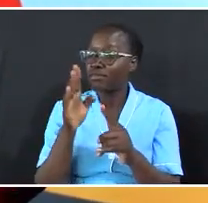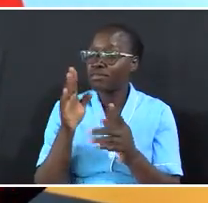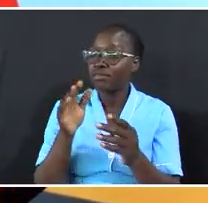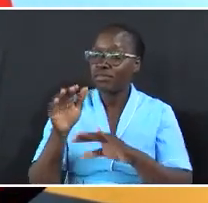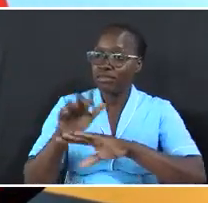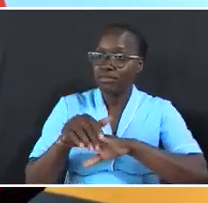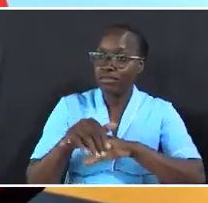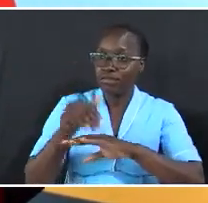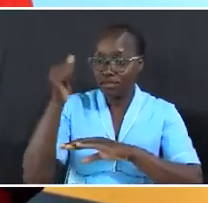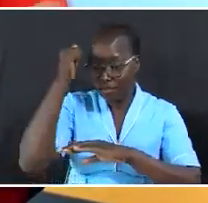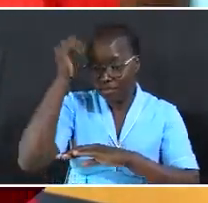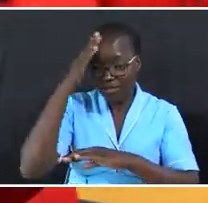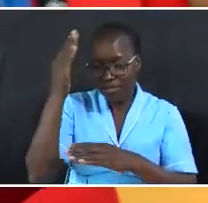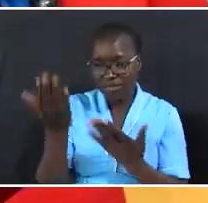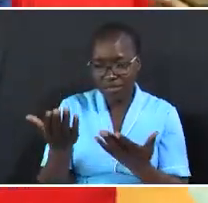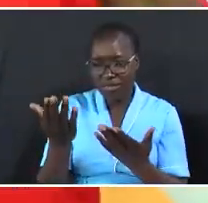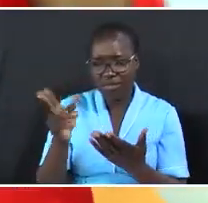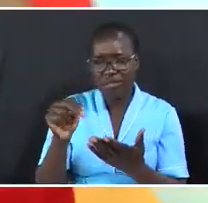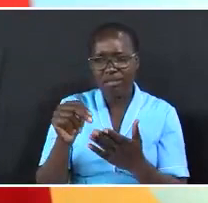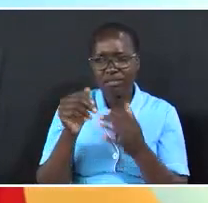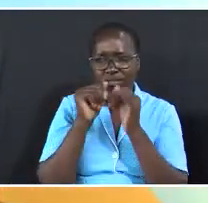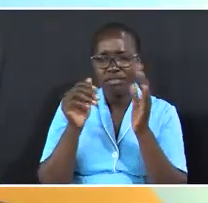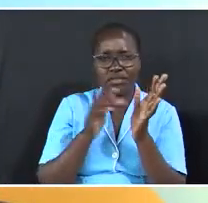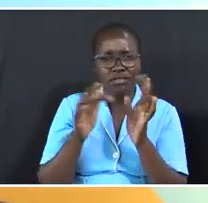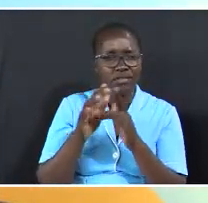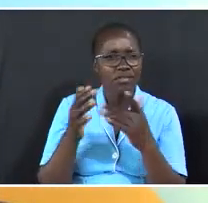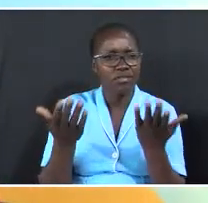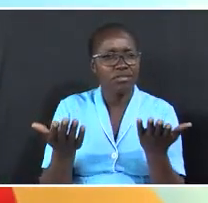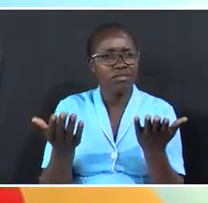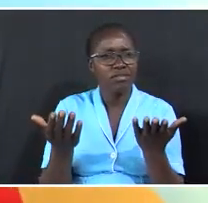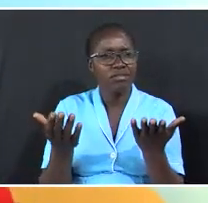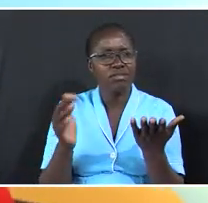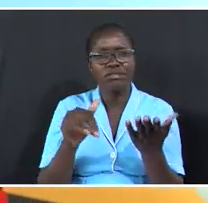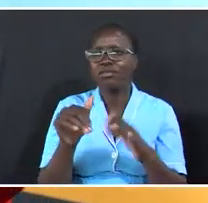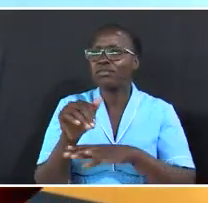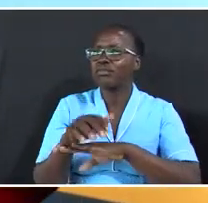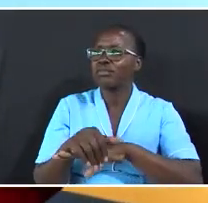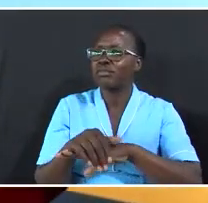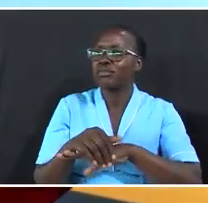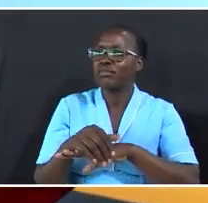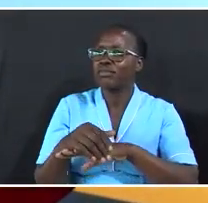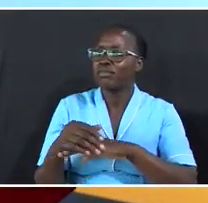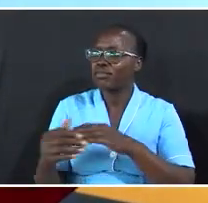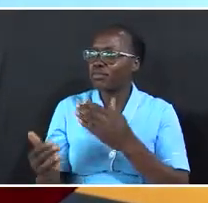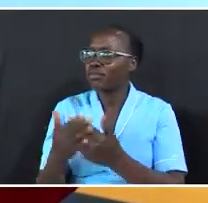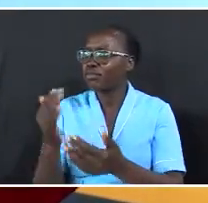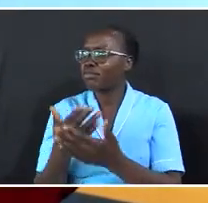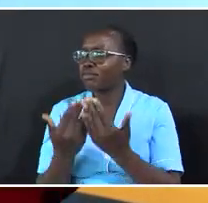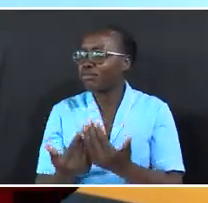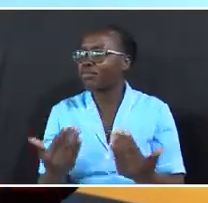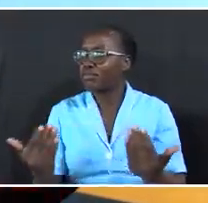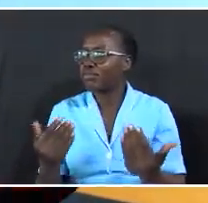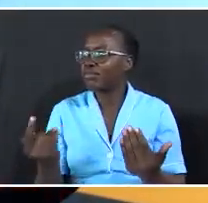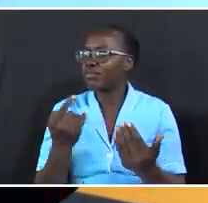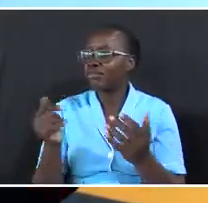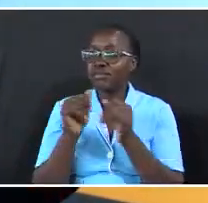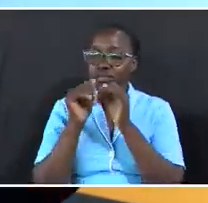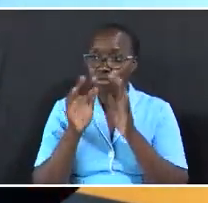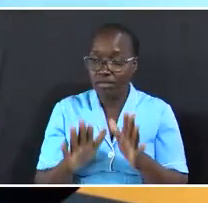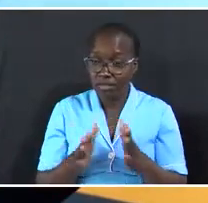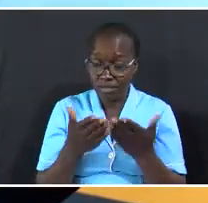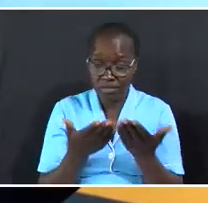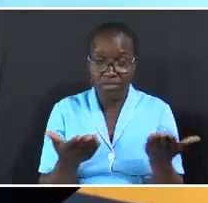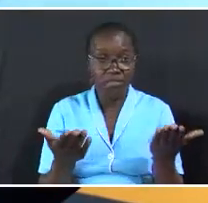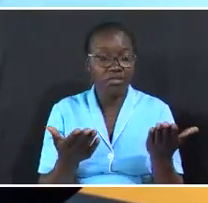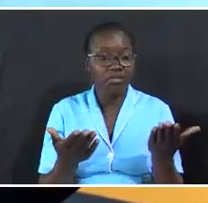masters. There are no blessings in this Bible that are attached to raising children. The only blessings that are